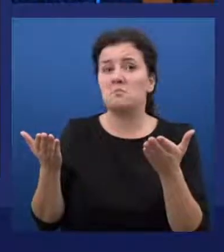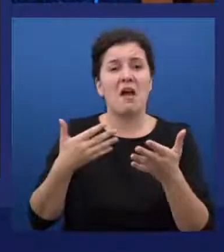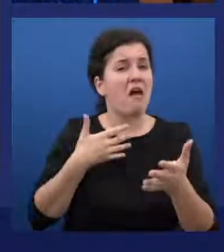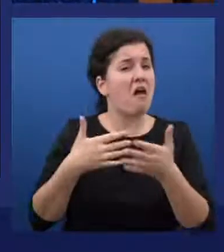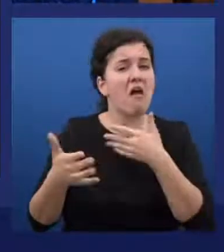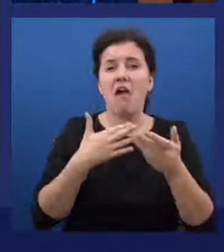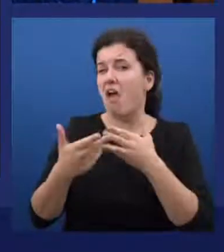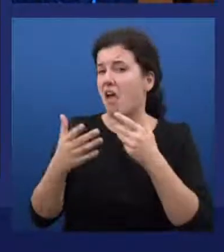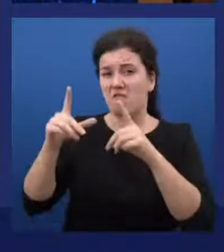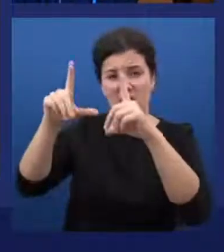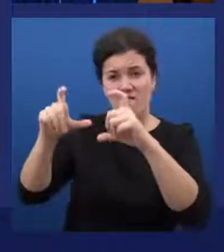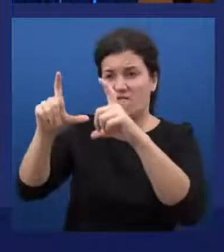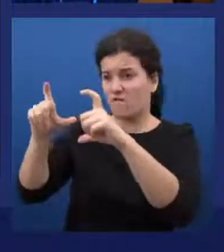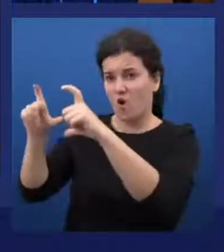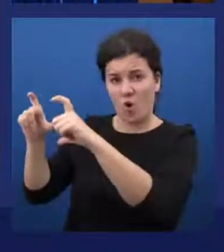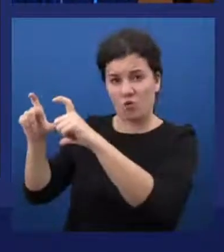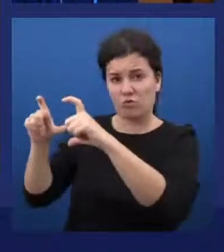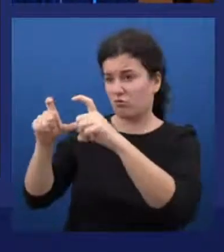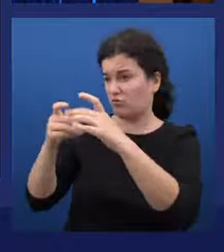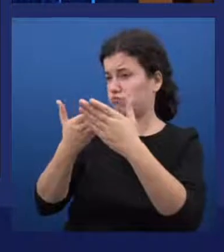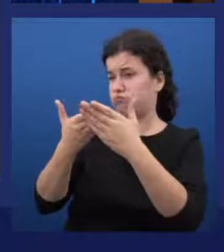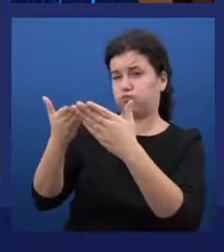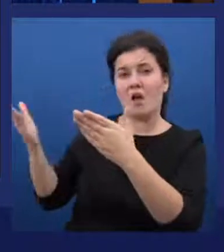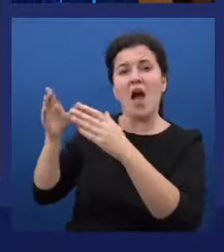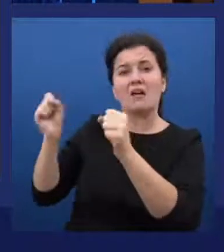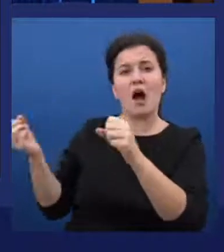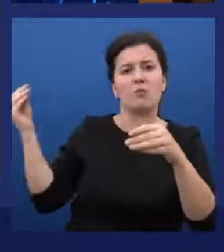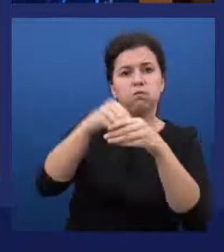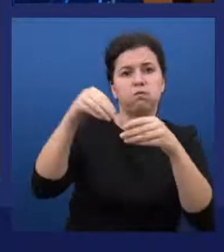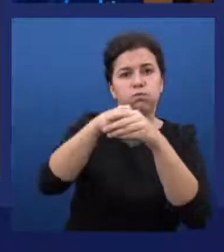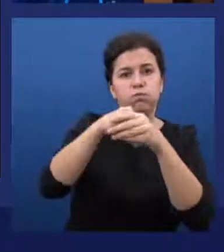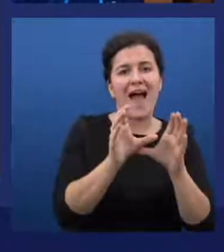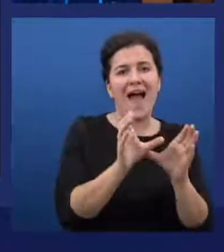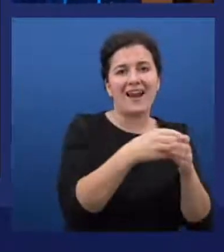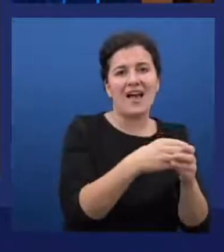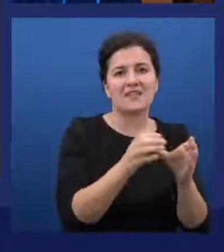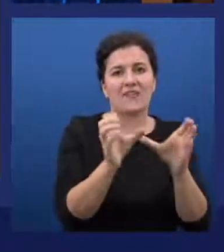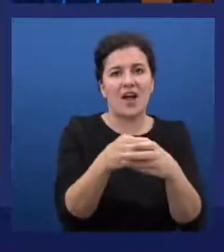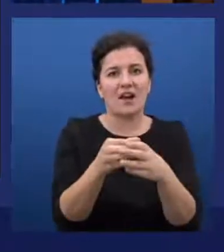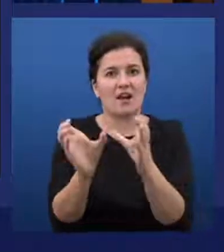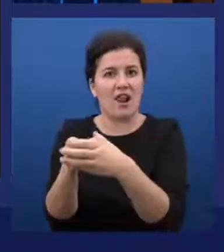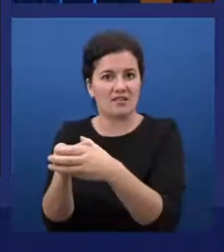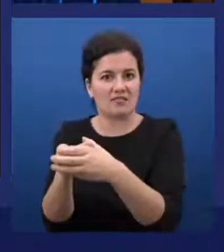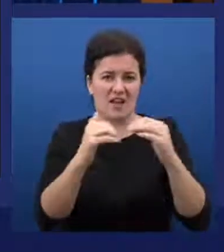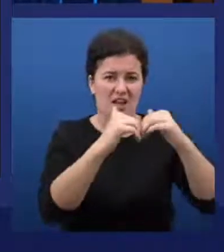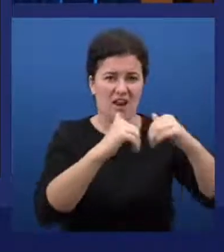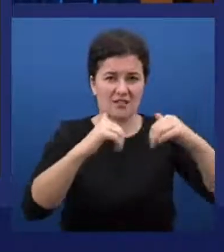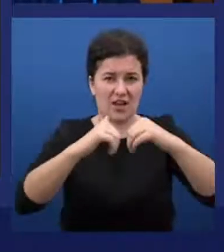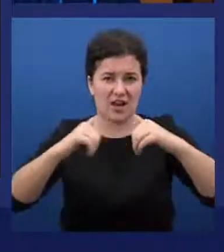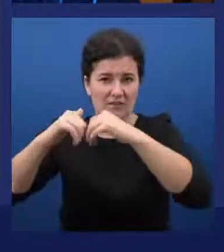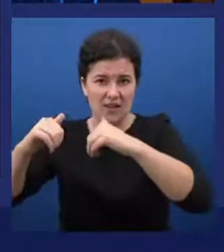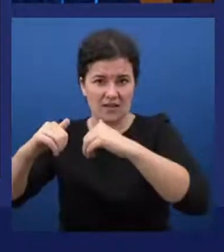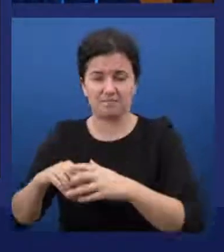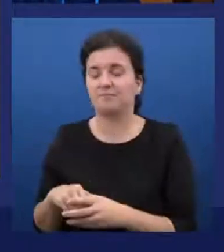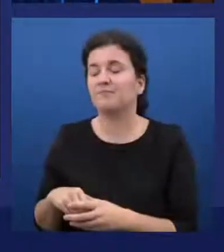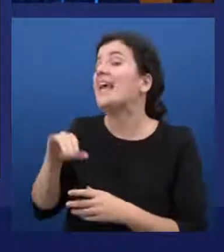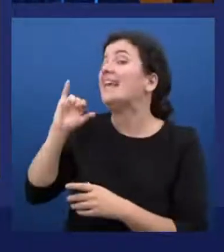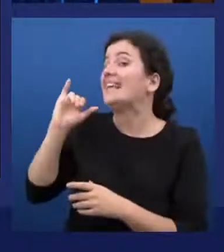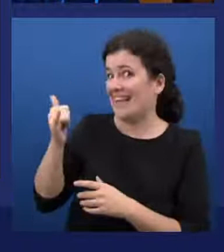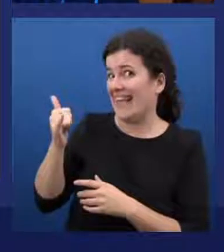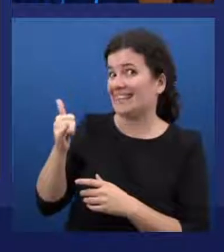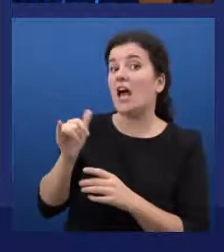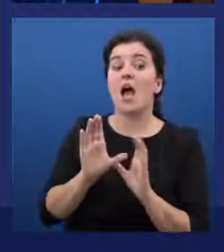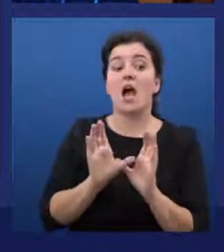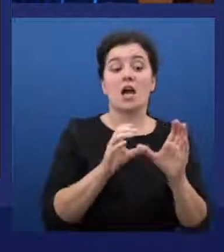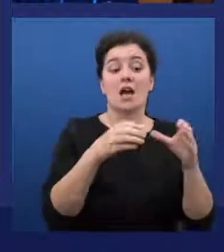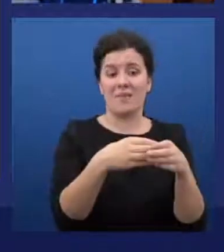upload them and train the model. Yeah, so you just need 20, at least 20 images. And of course you have to